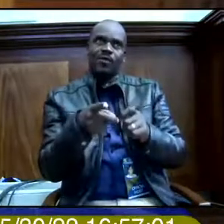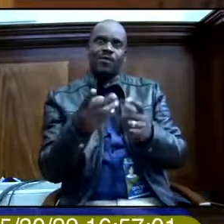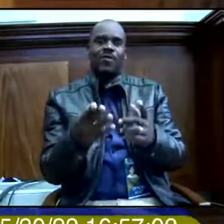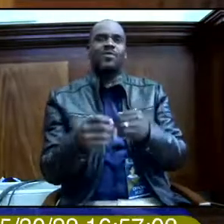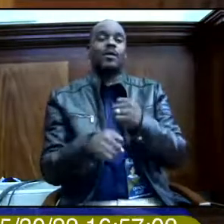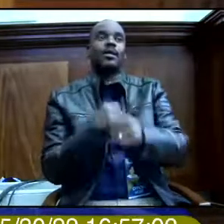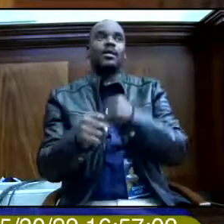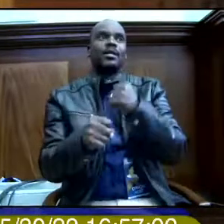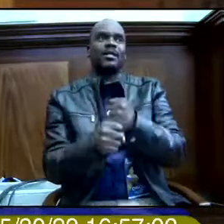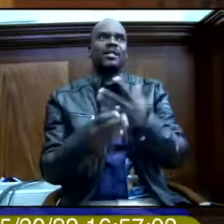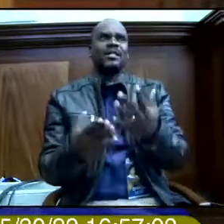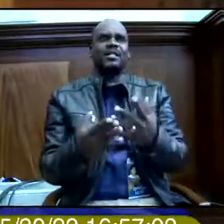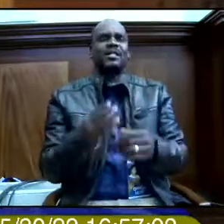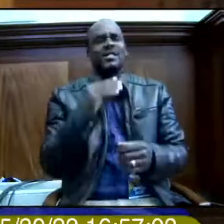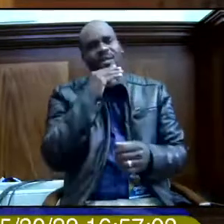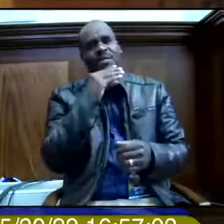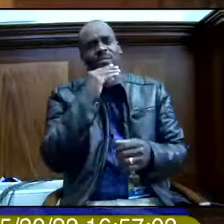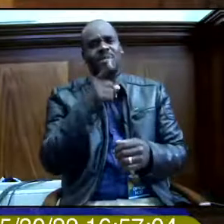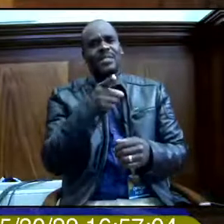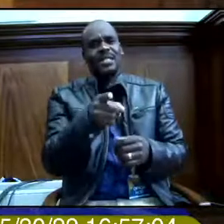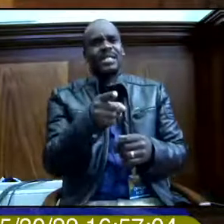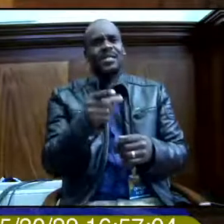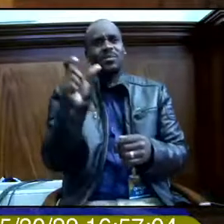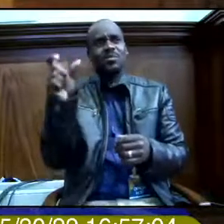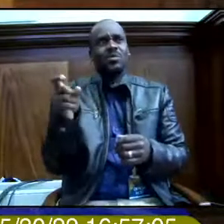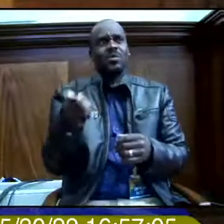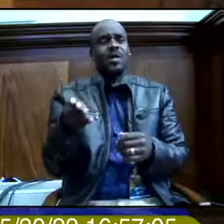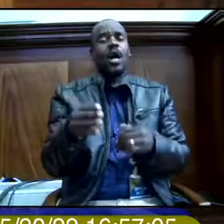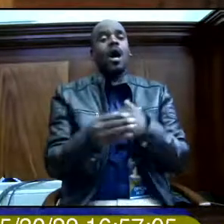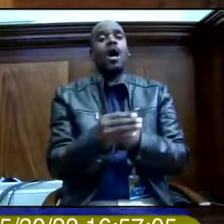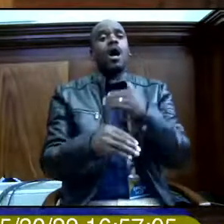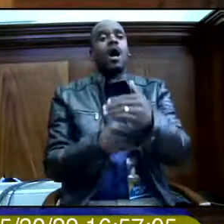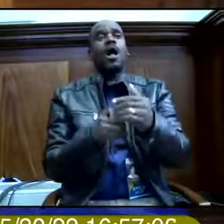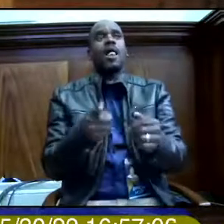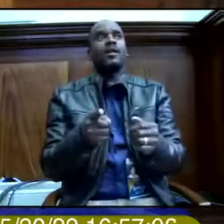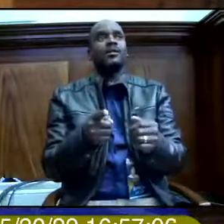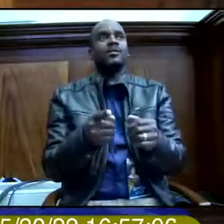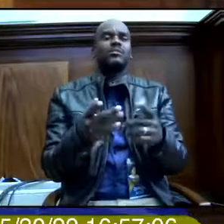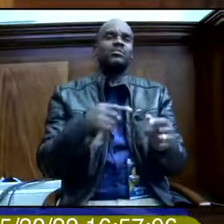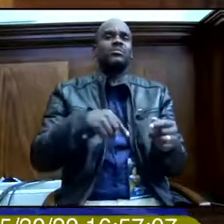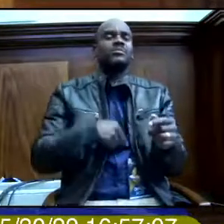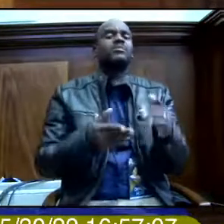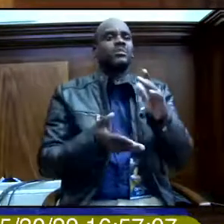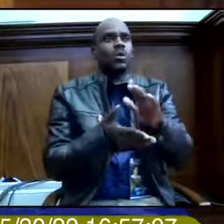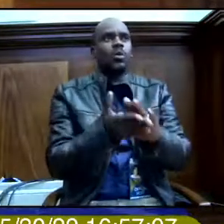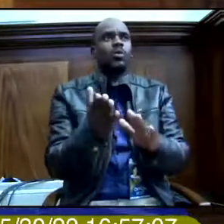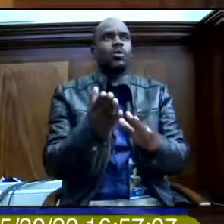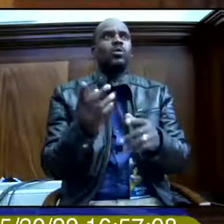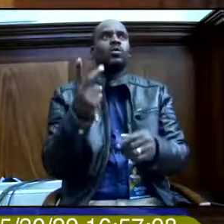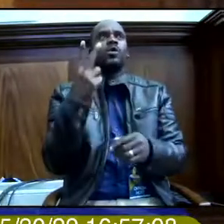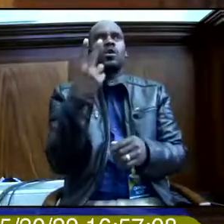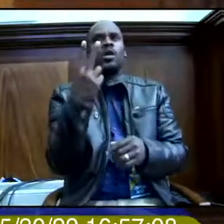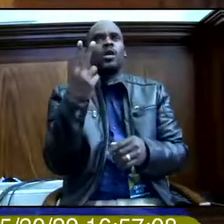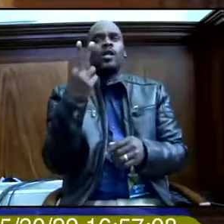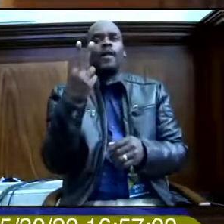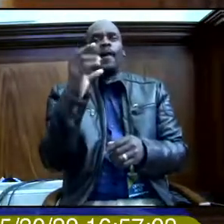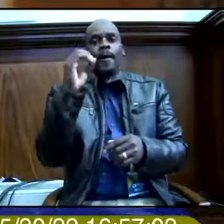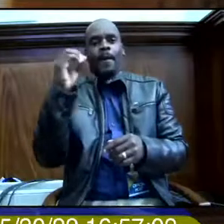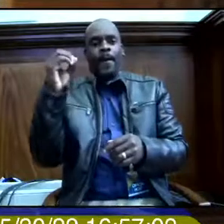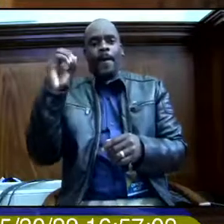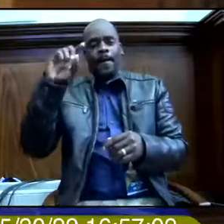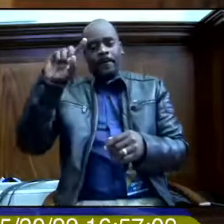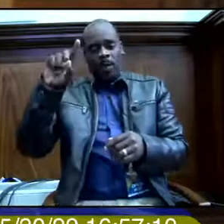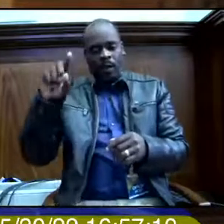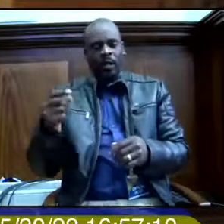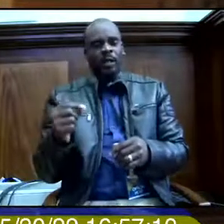that person anything it means that person after that will have to go and get the 2000 rent sales